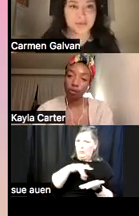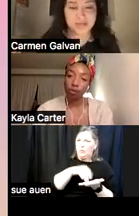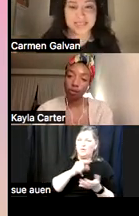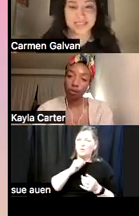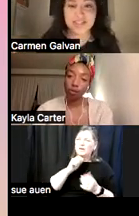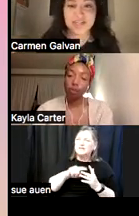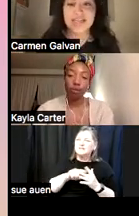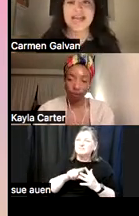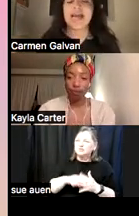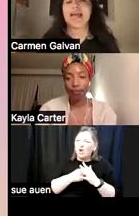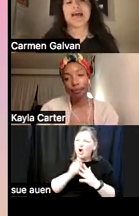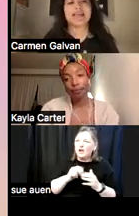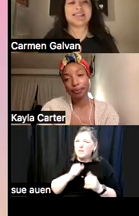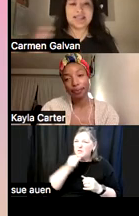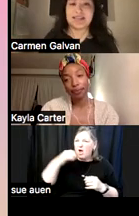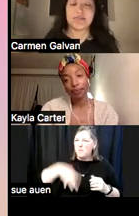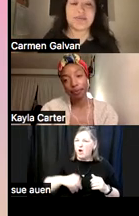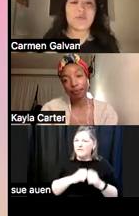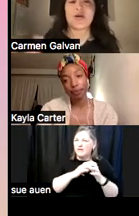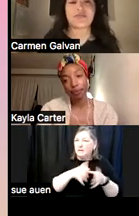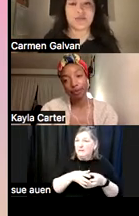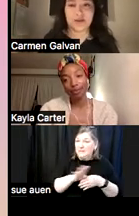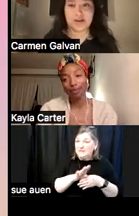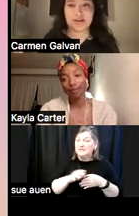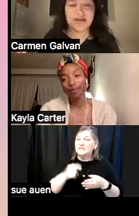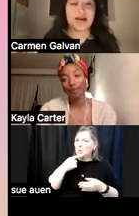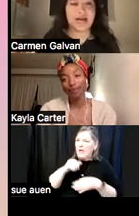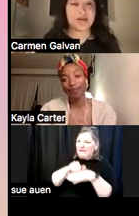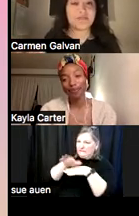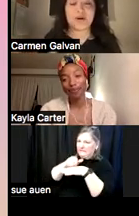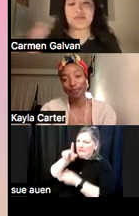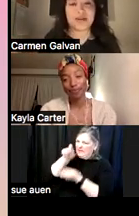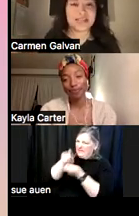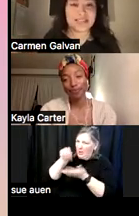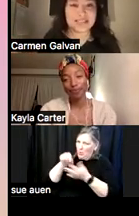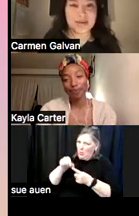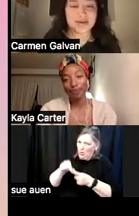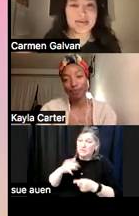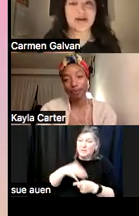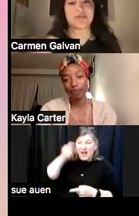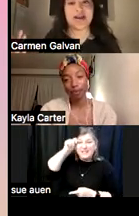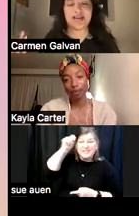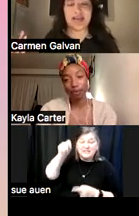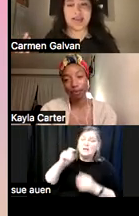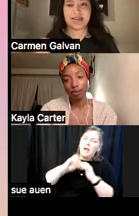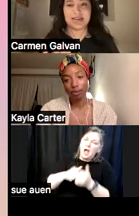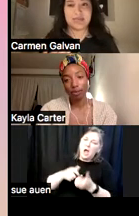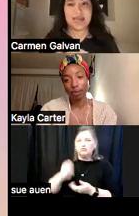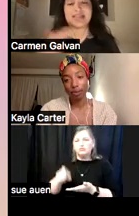nonprofit organization. And I sent them word for word part of my thesis around how to write